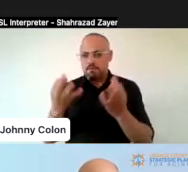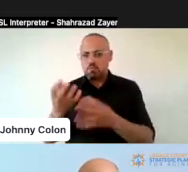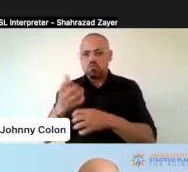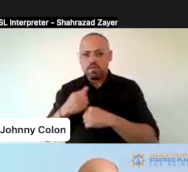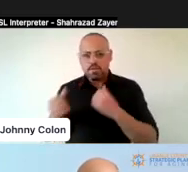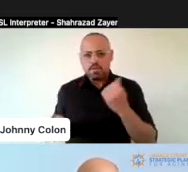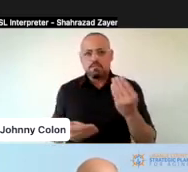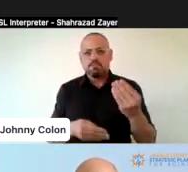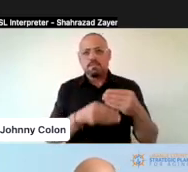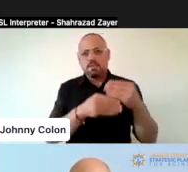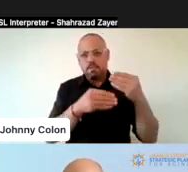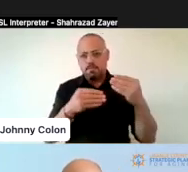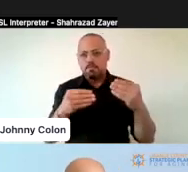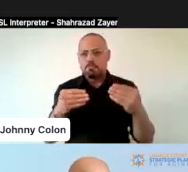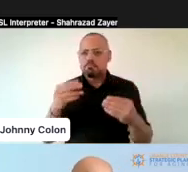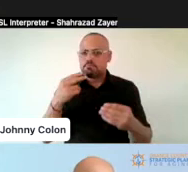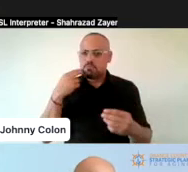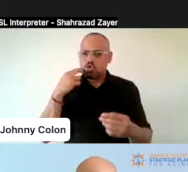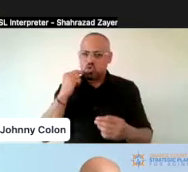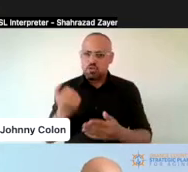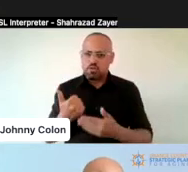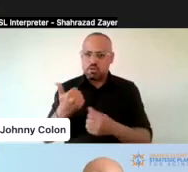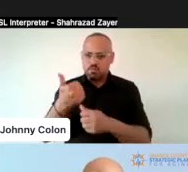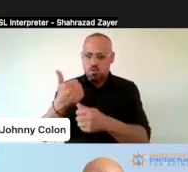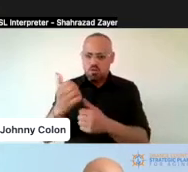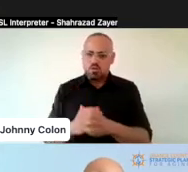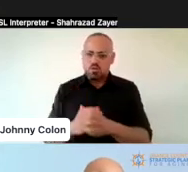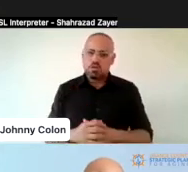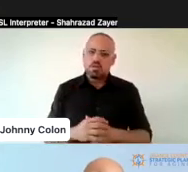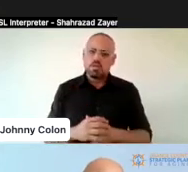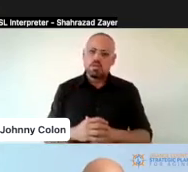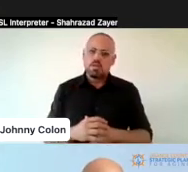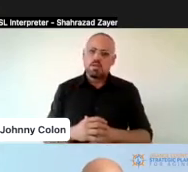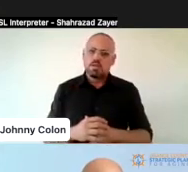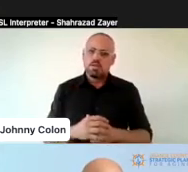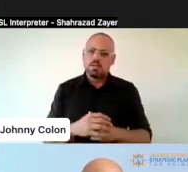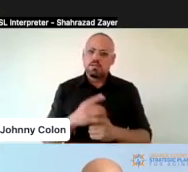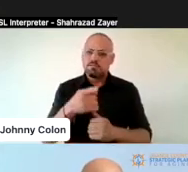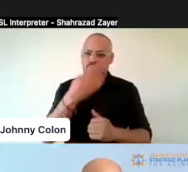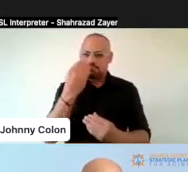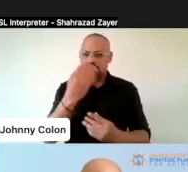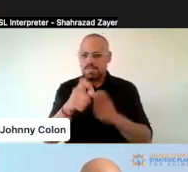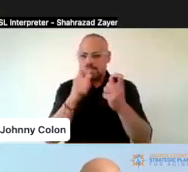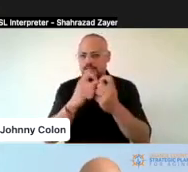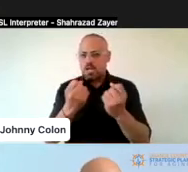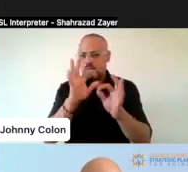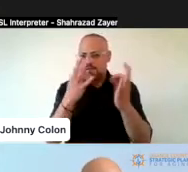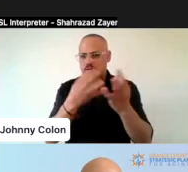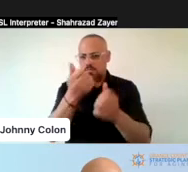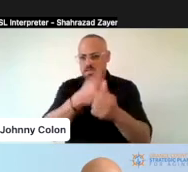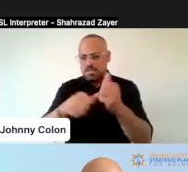supplemental nutrition support. And that'll tell you exactly how many families in each area.